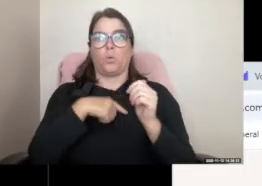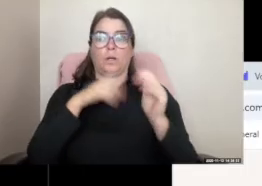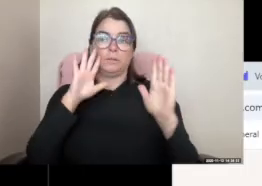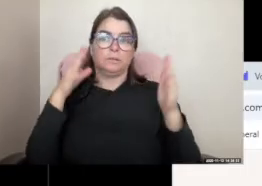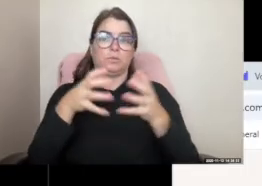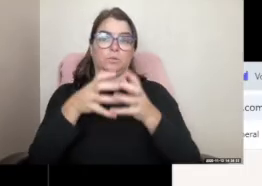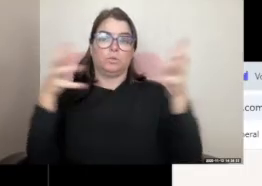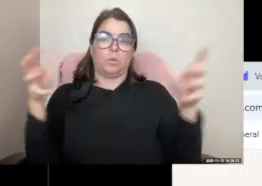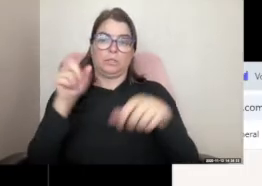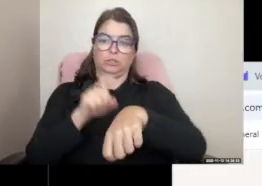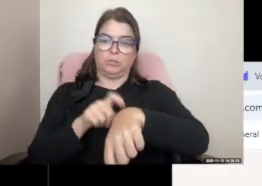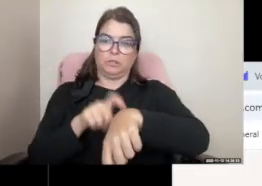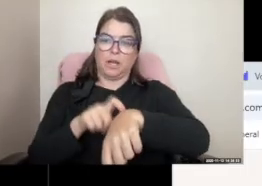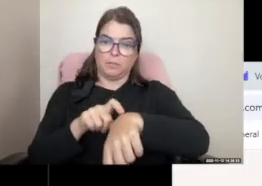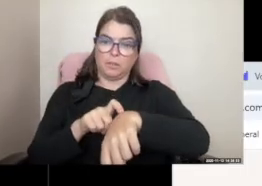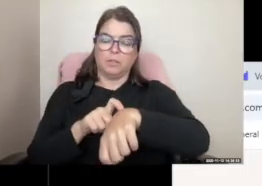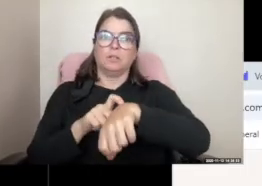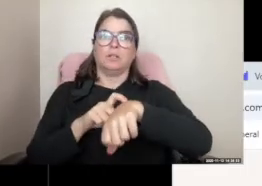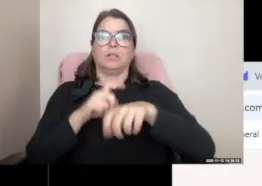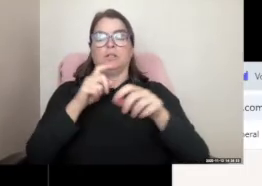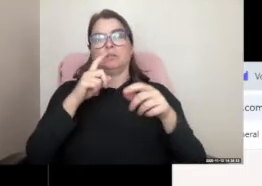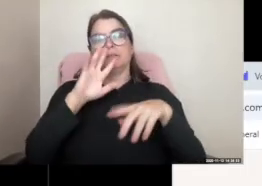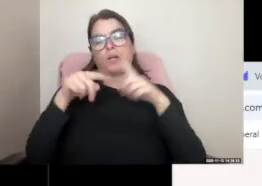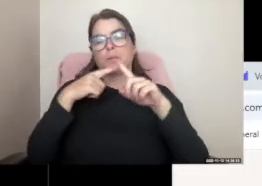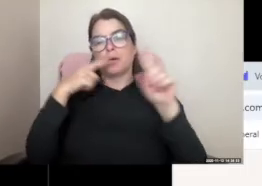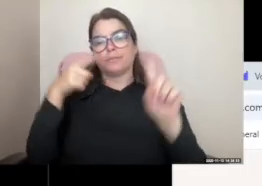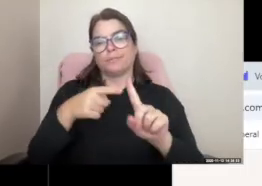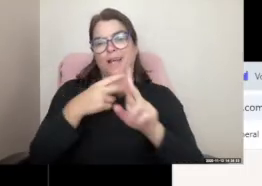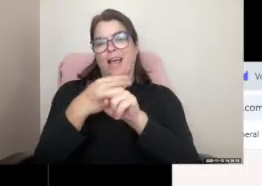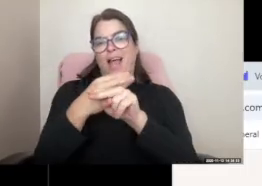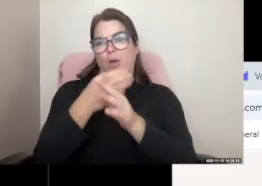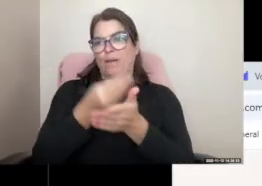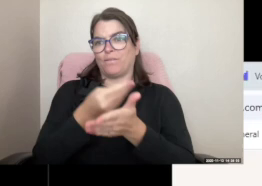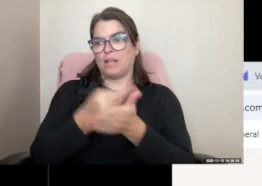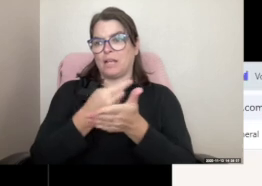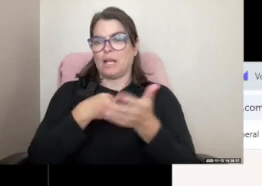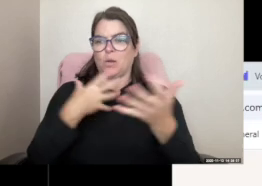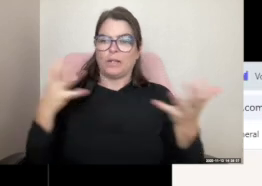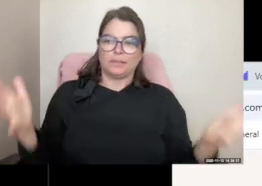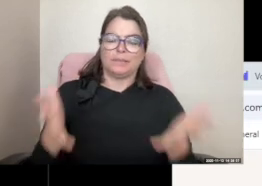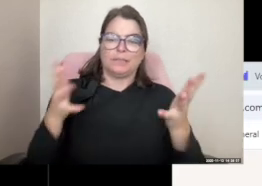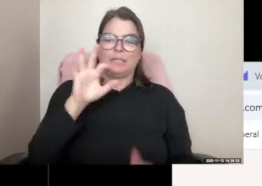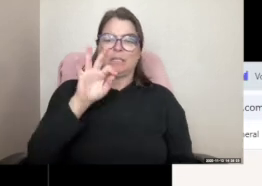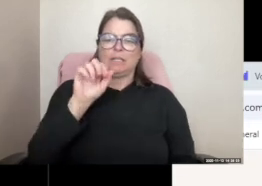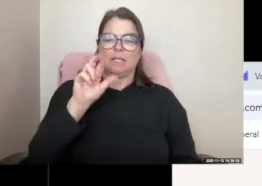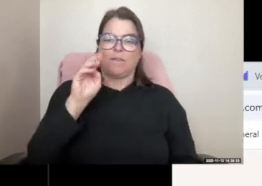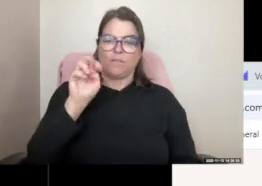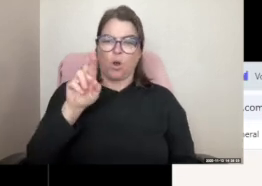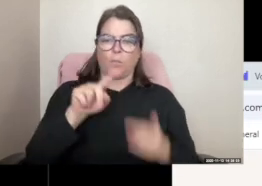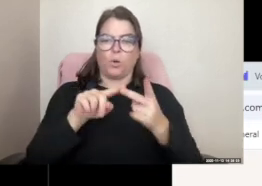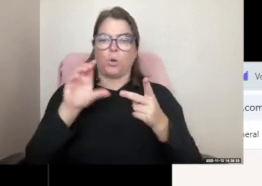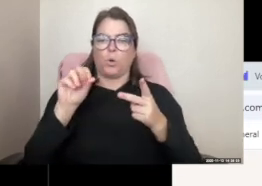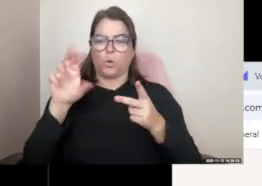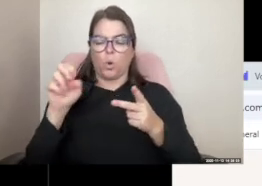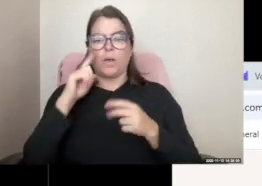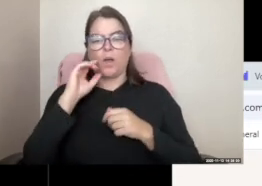value in biasing the funds forward as opposed to maybe equally over all the years. I do want to take